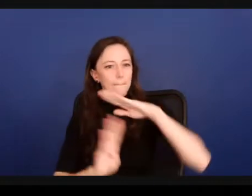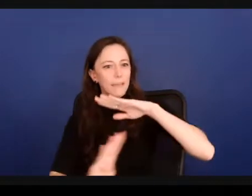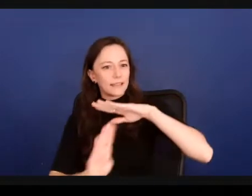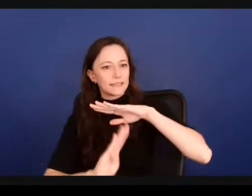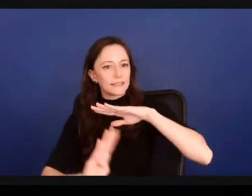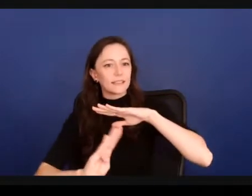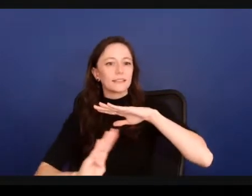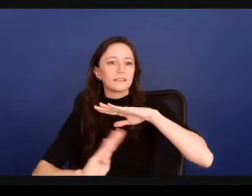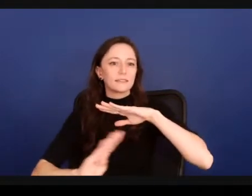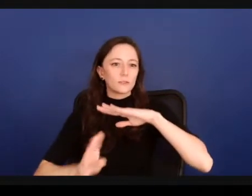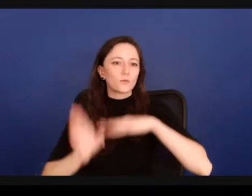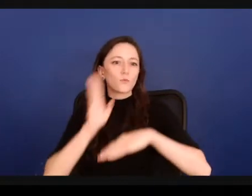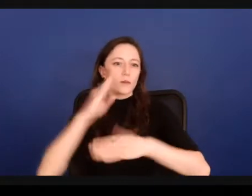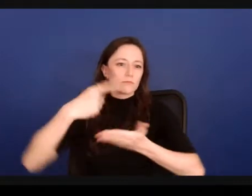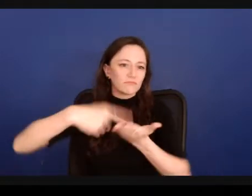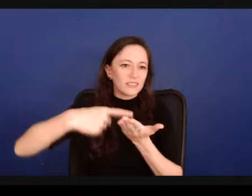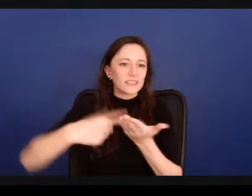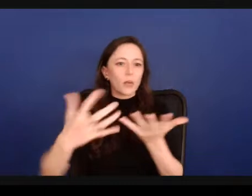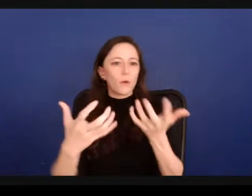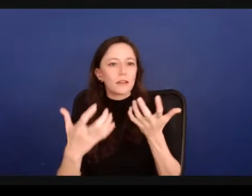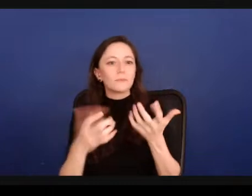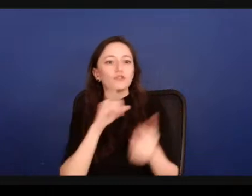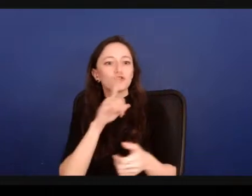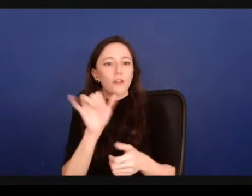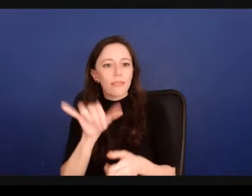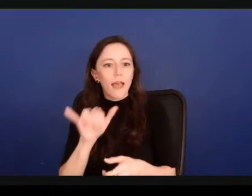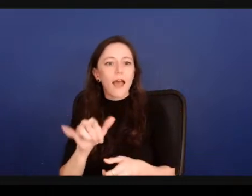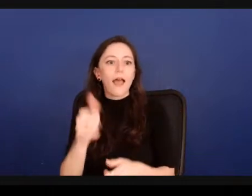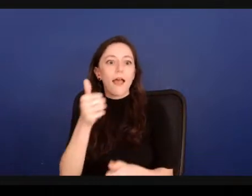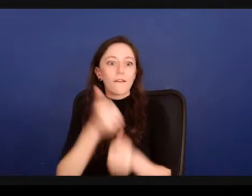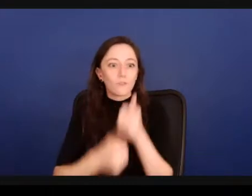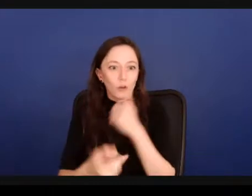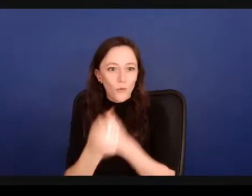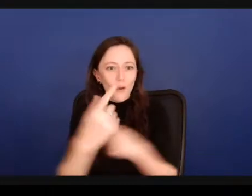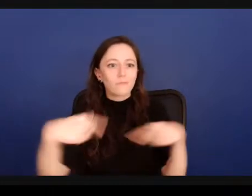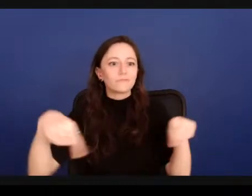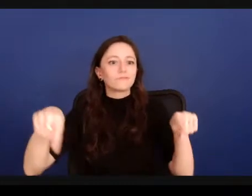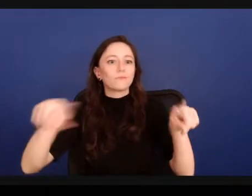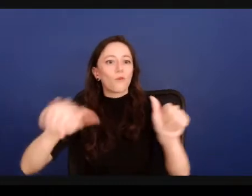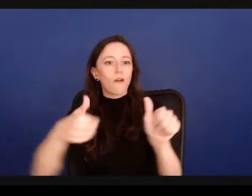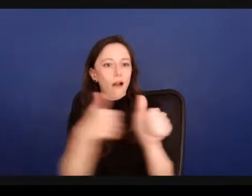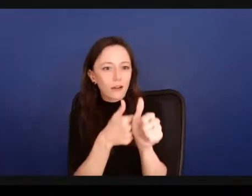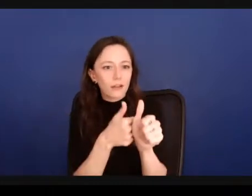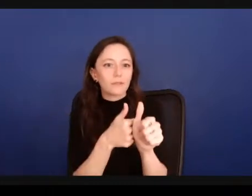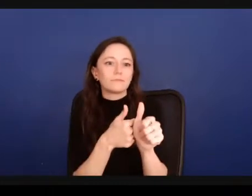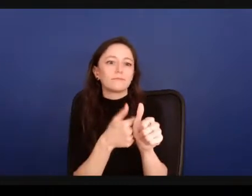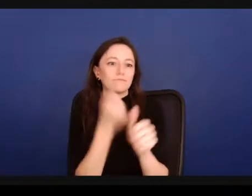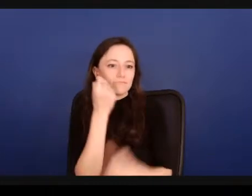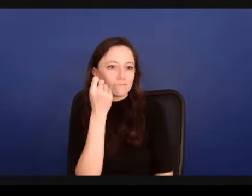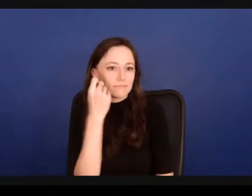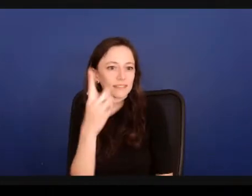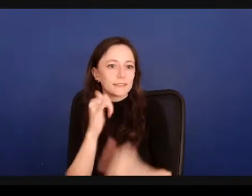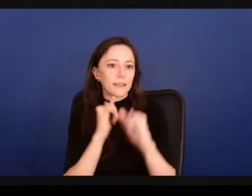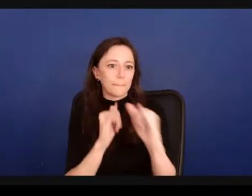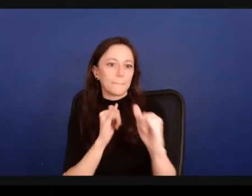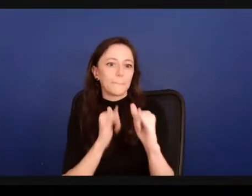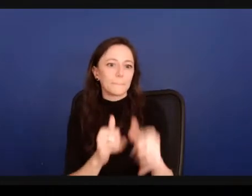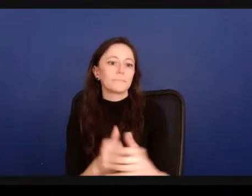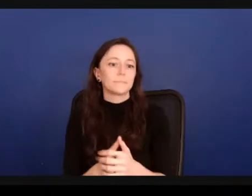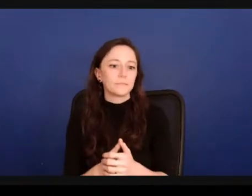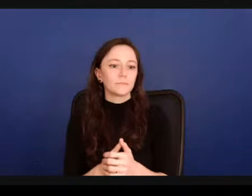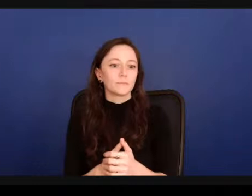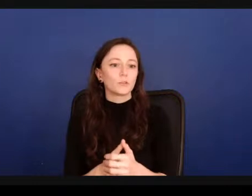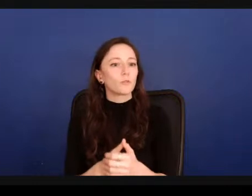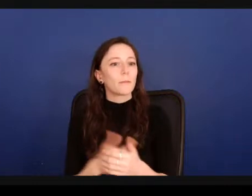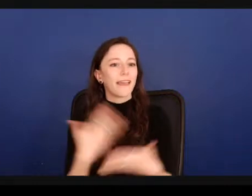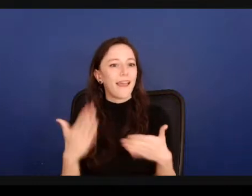always trying to make sure everyone's caught up to the same page here. So yeah, we will be excited to bring that to you guys.